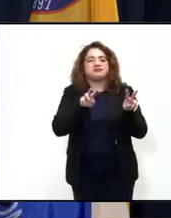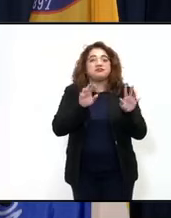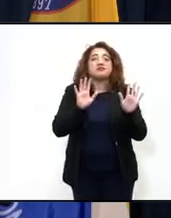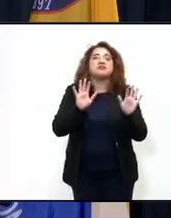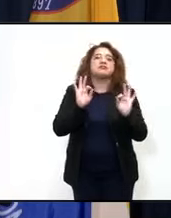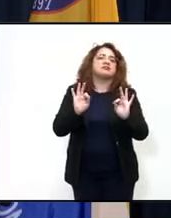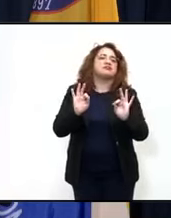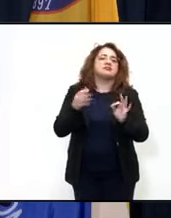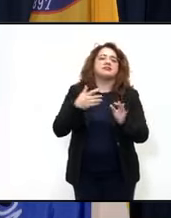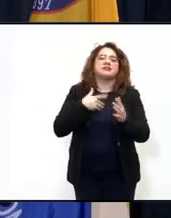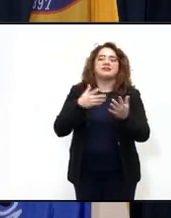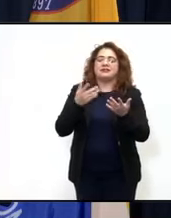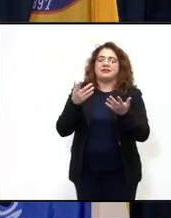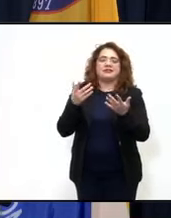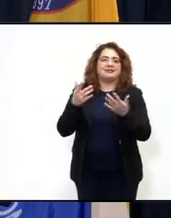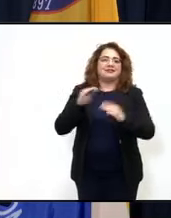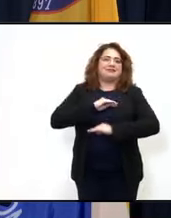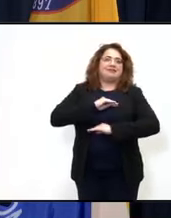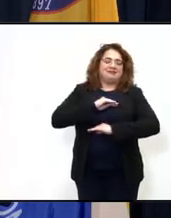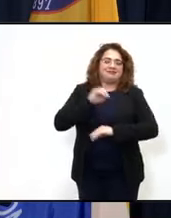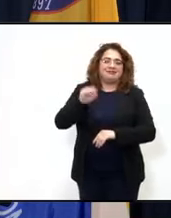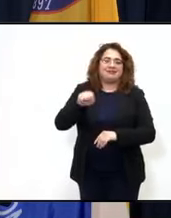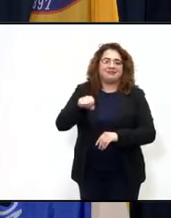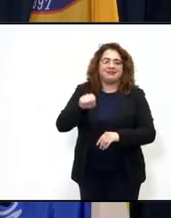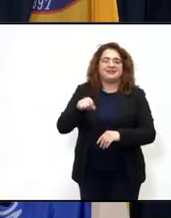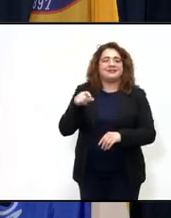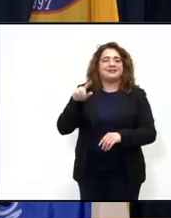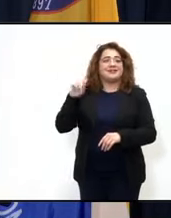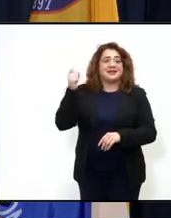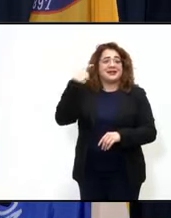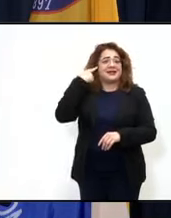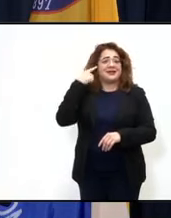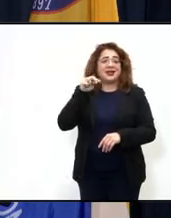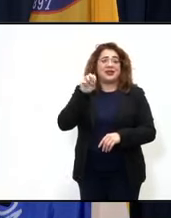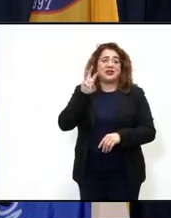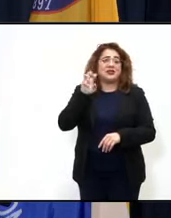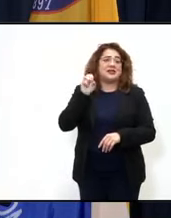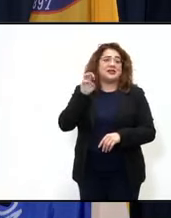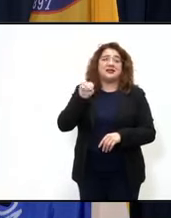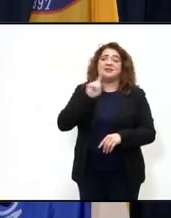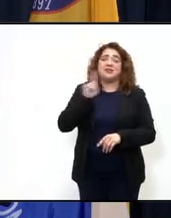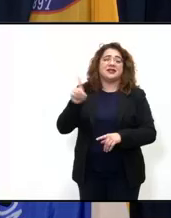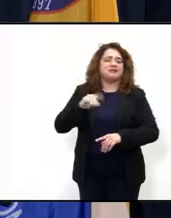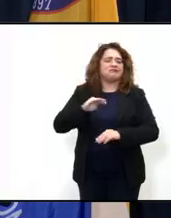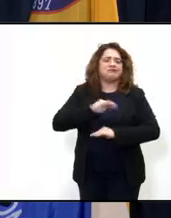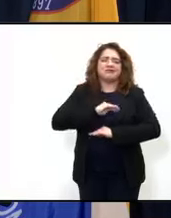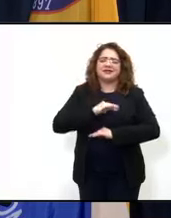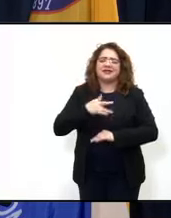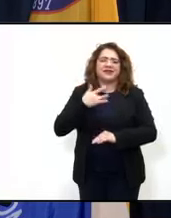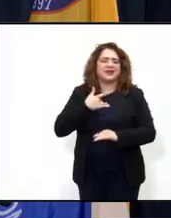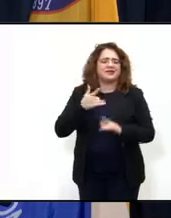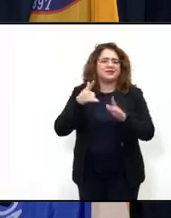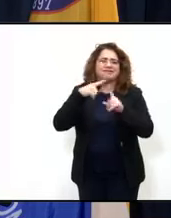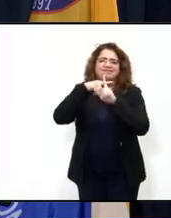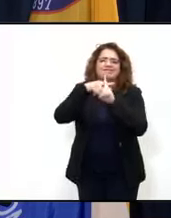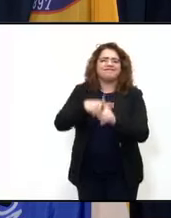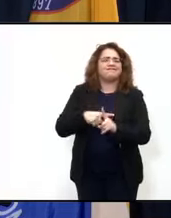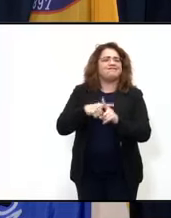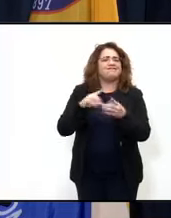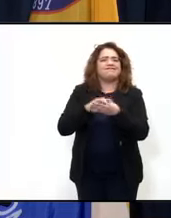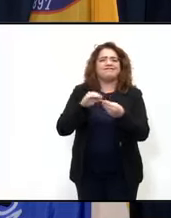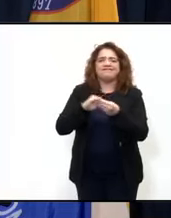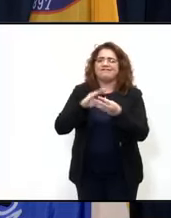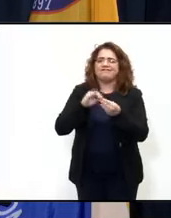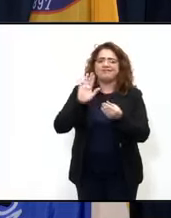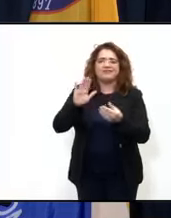were there with him. And again, he had nothing but great things to say about the city, about our team, and